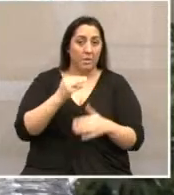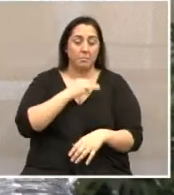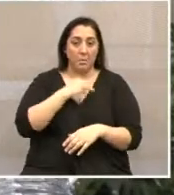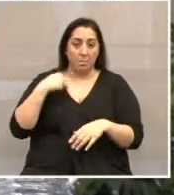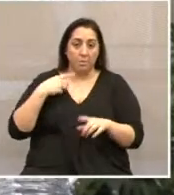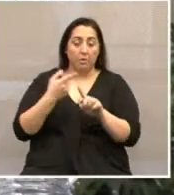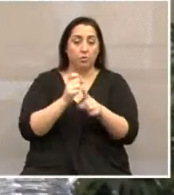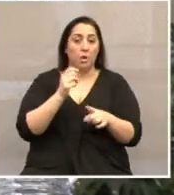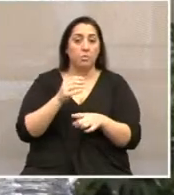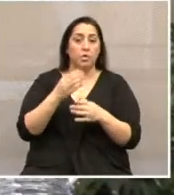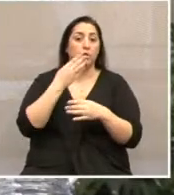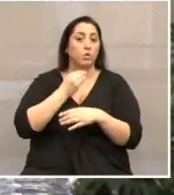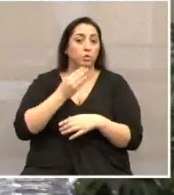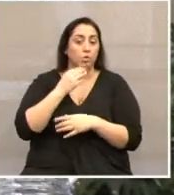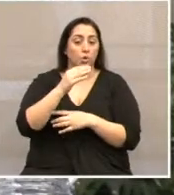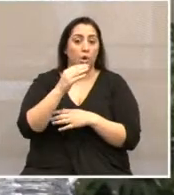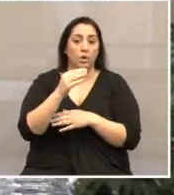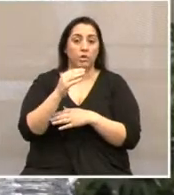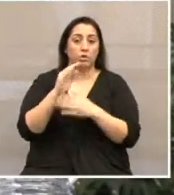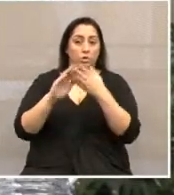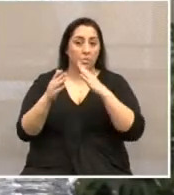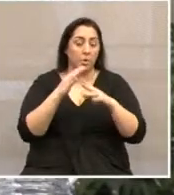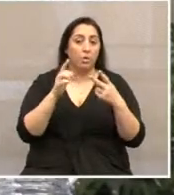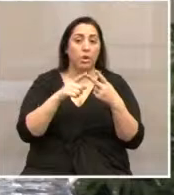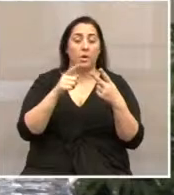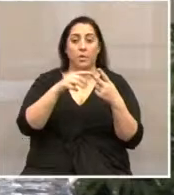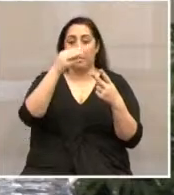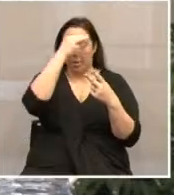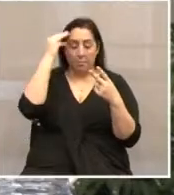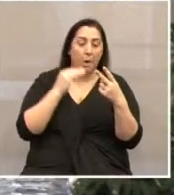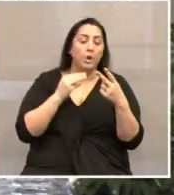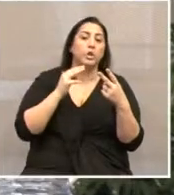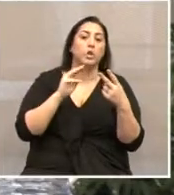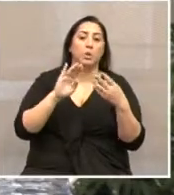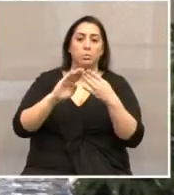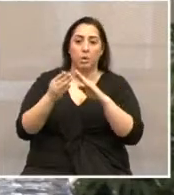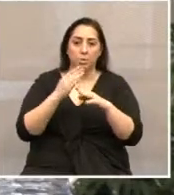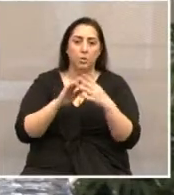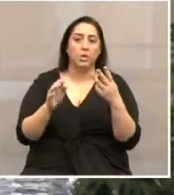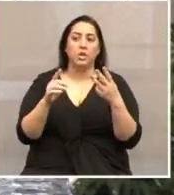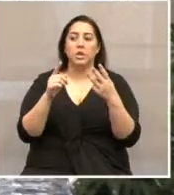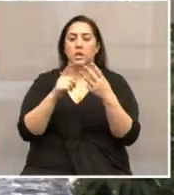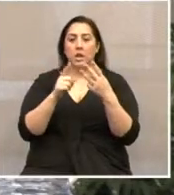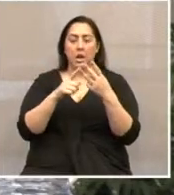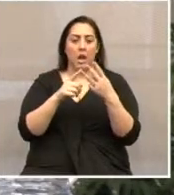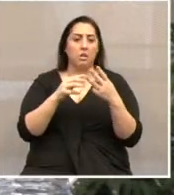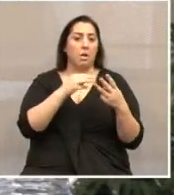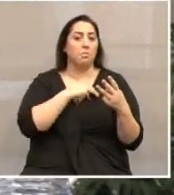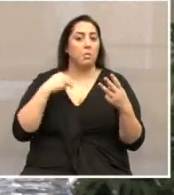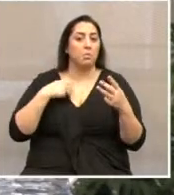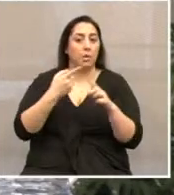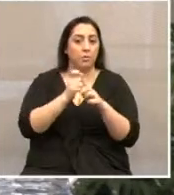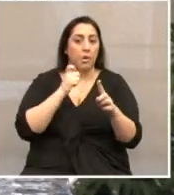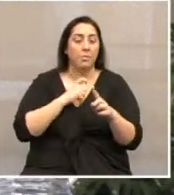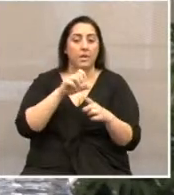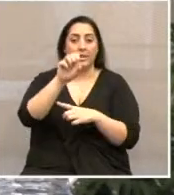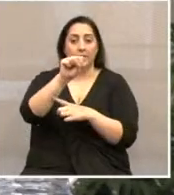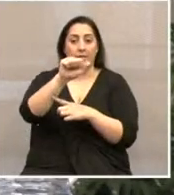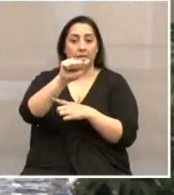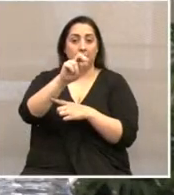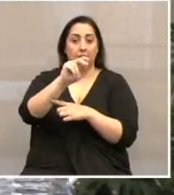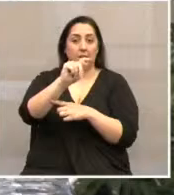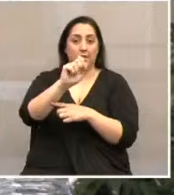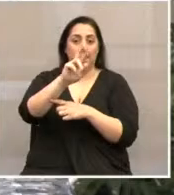clearing it. I had a member of the Muslim community. And I also had a member of the Santeria